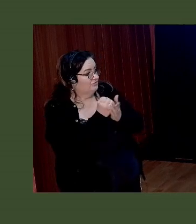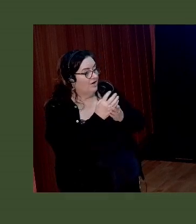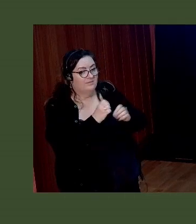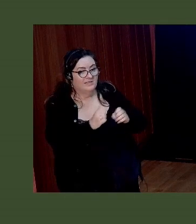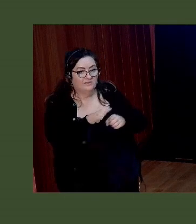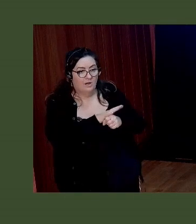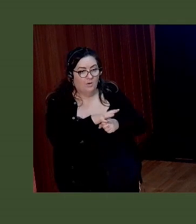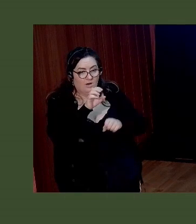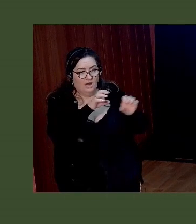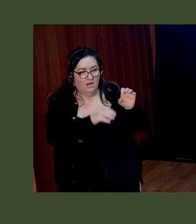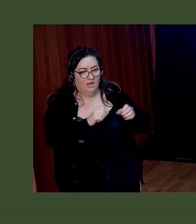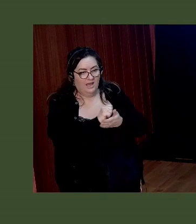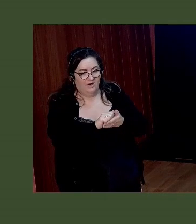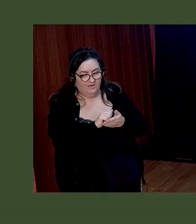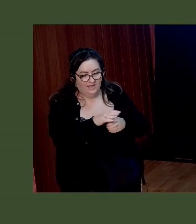province.